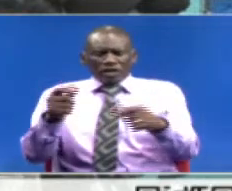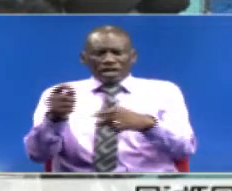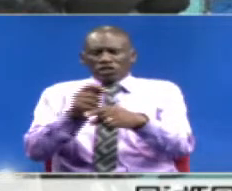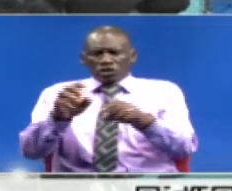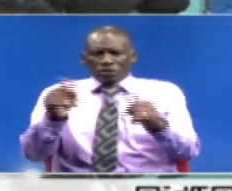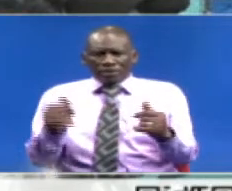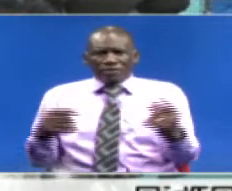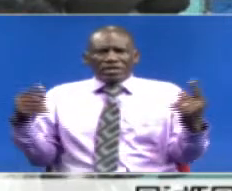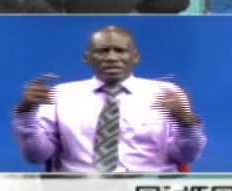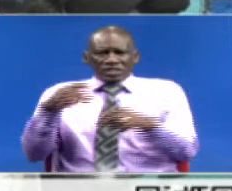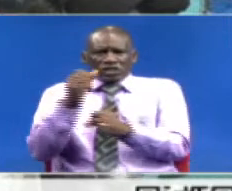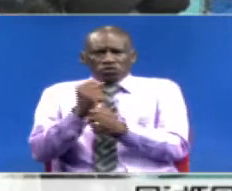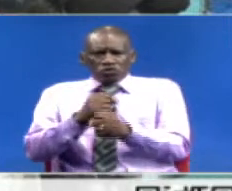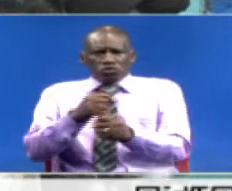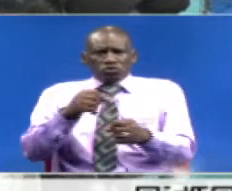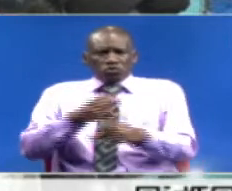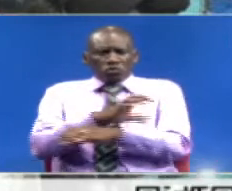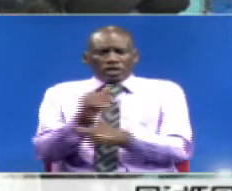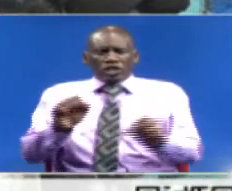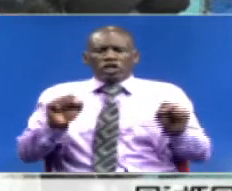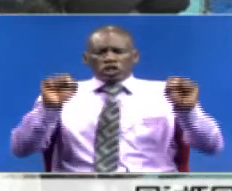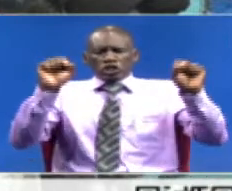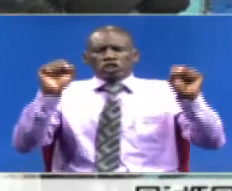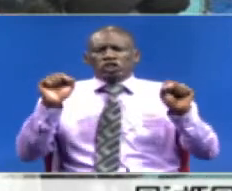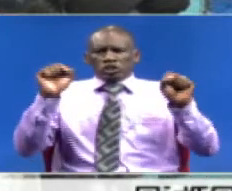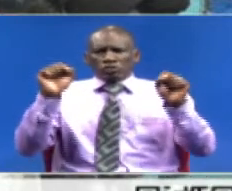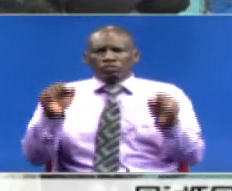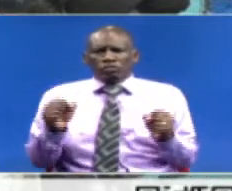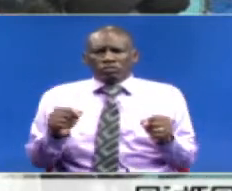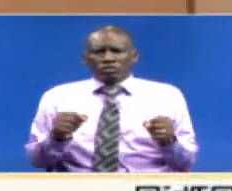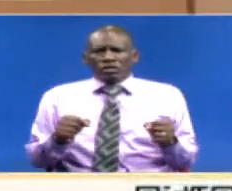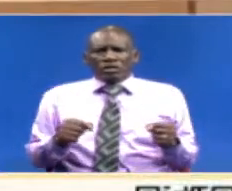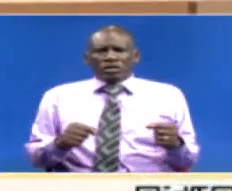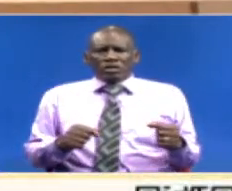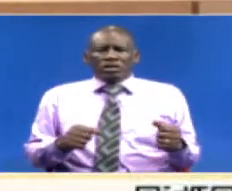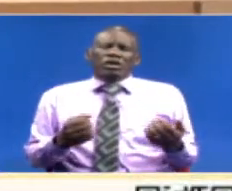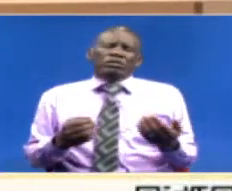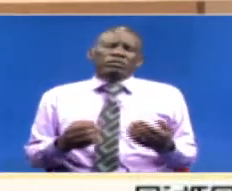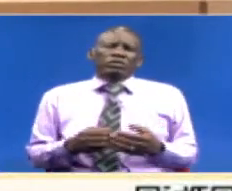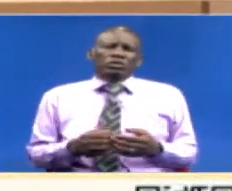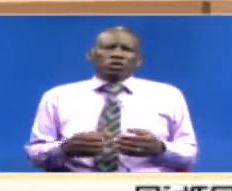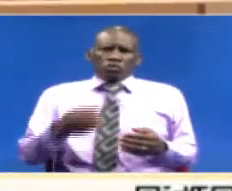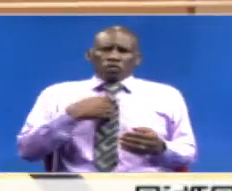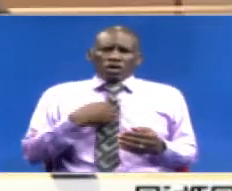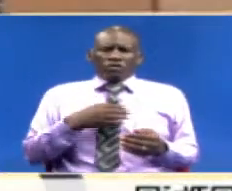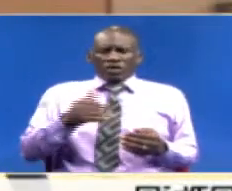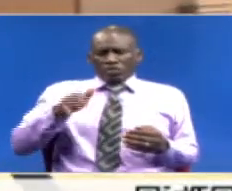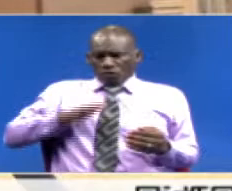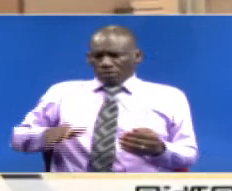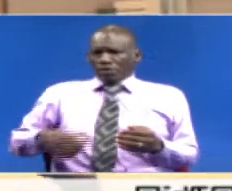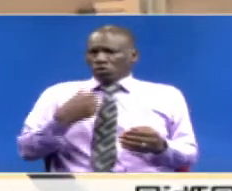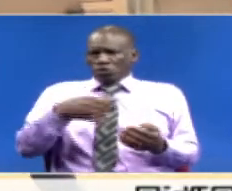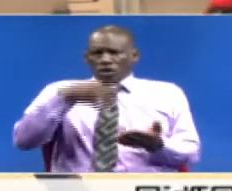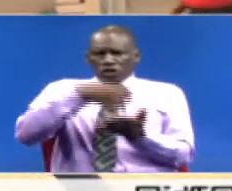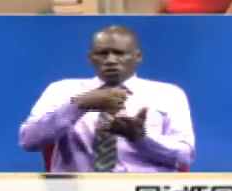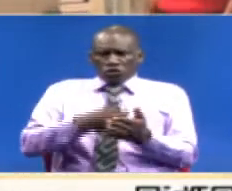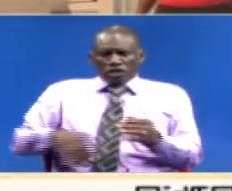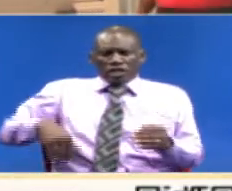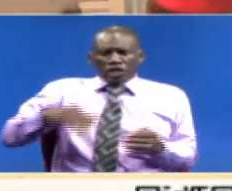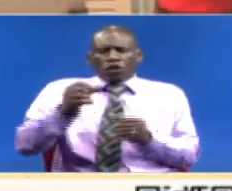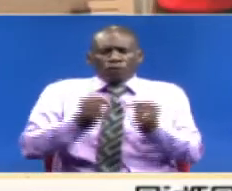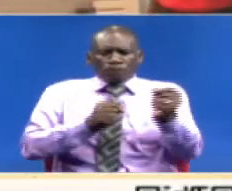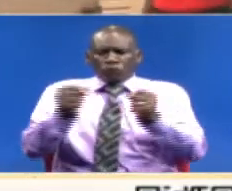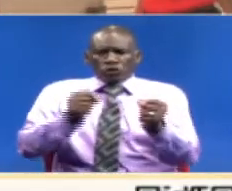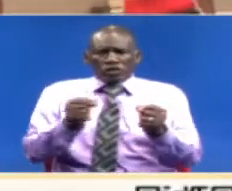to do it in the gym, so I fell in love with the sport after going to the gym. There are other women who are part of the kickboxing